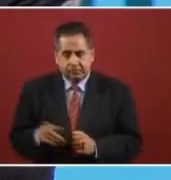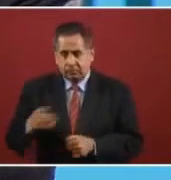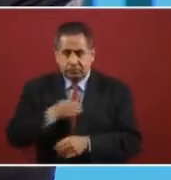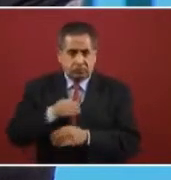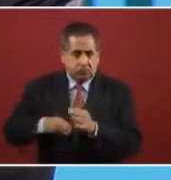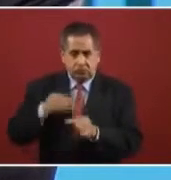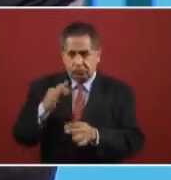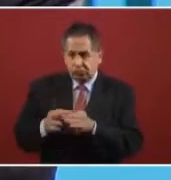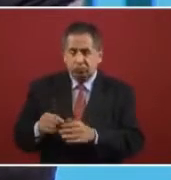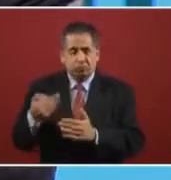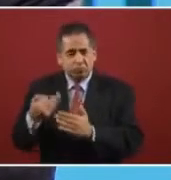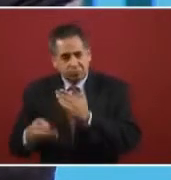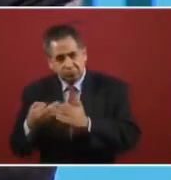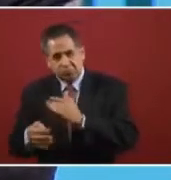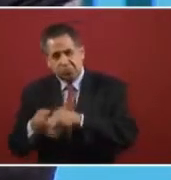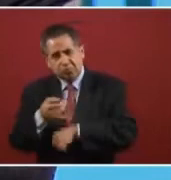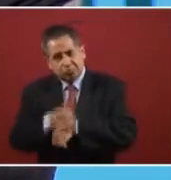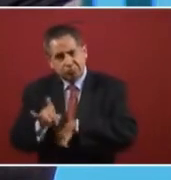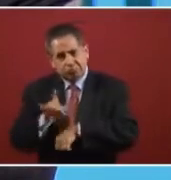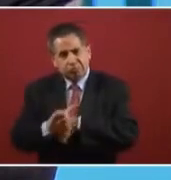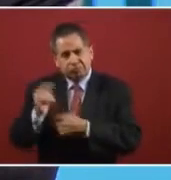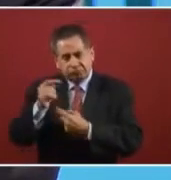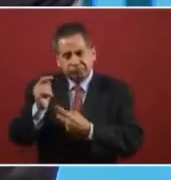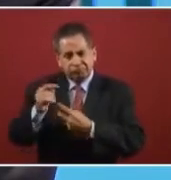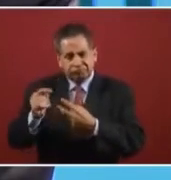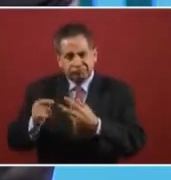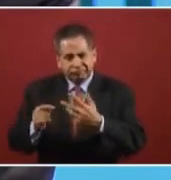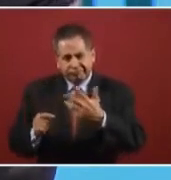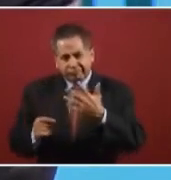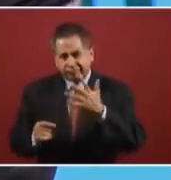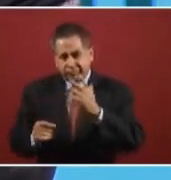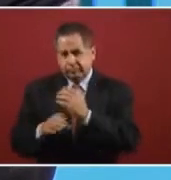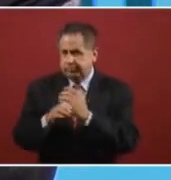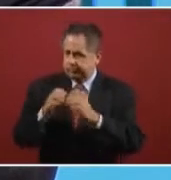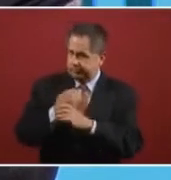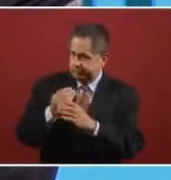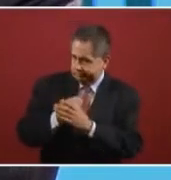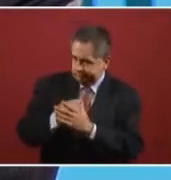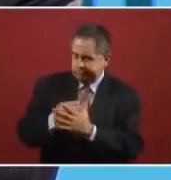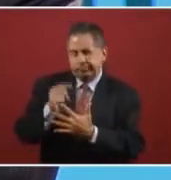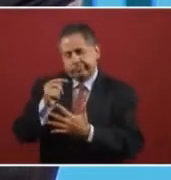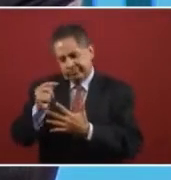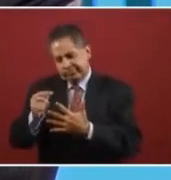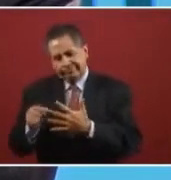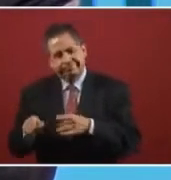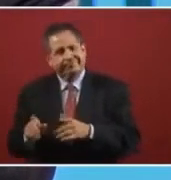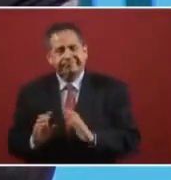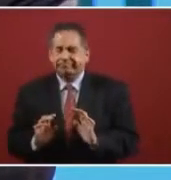cumplían, faltaban, they wouldn't show up, y otras cosas, and other things.